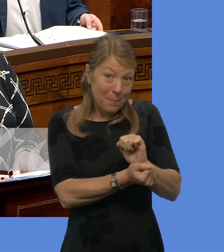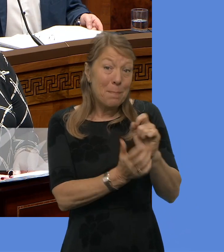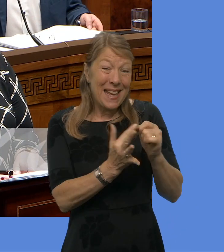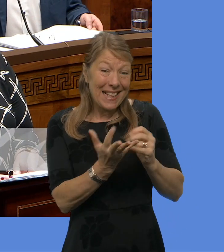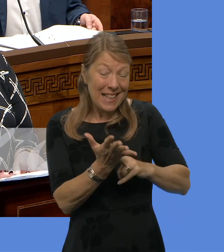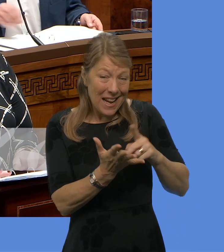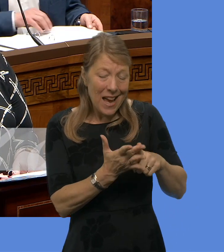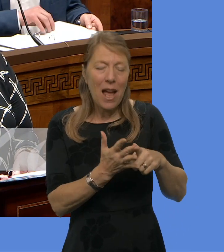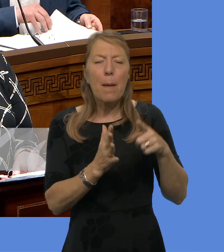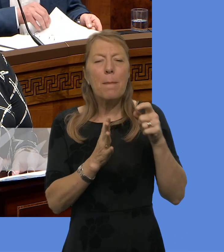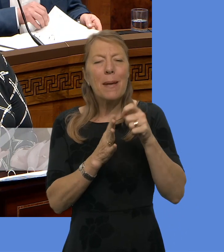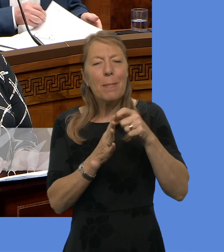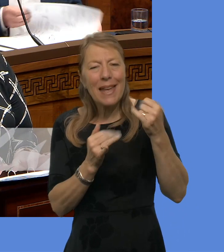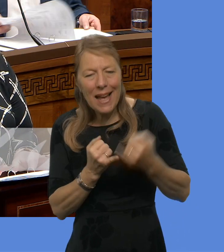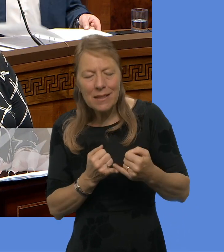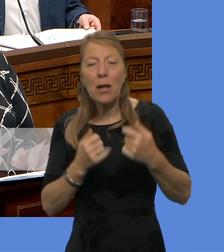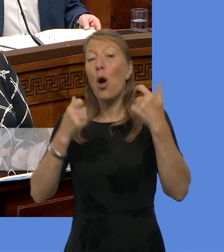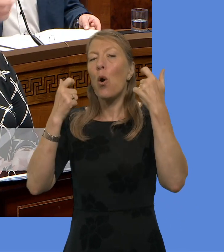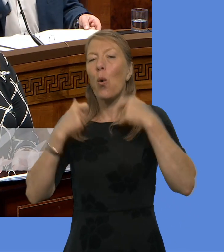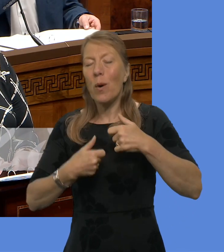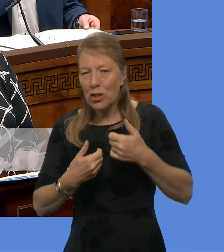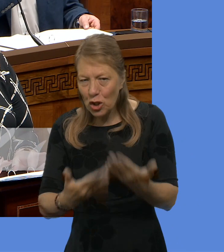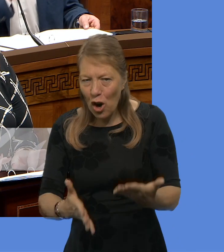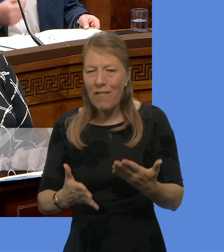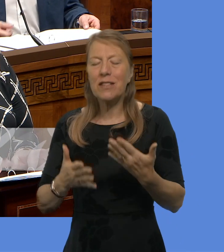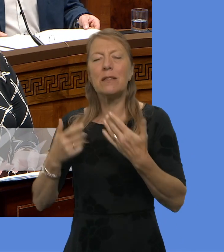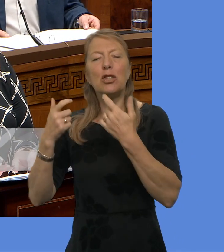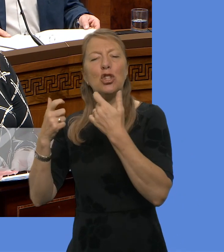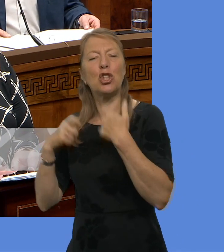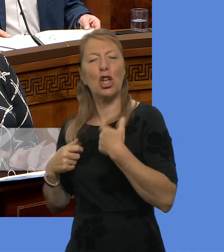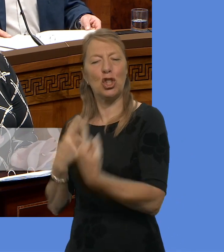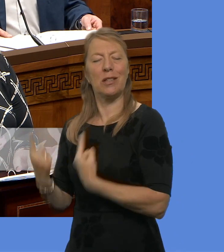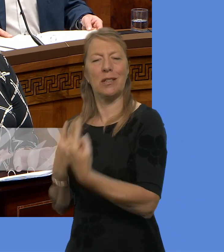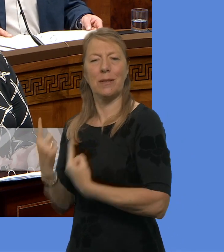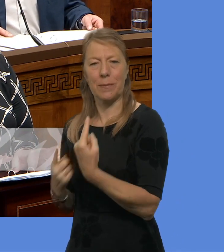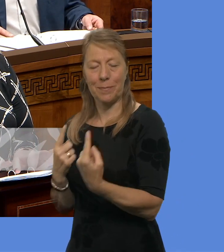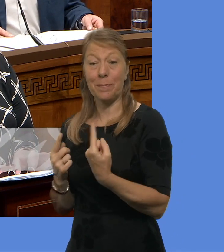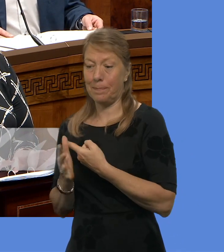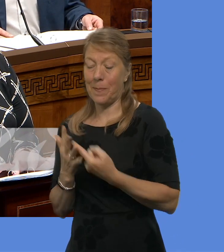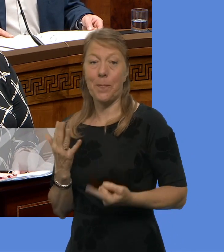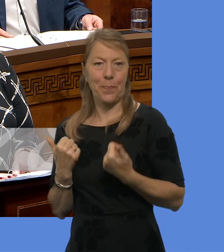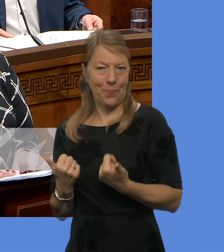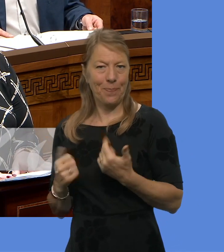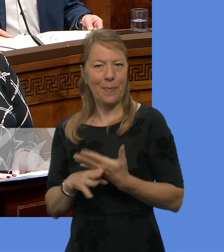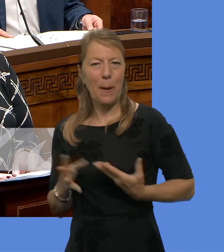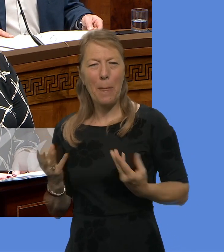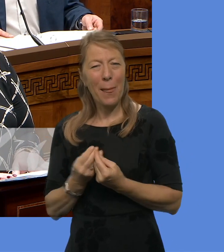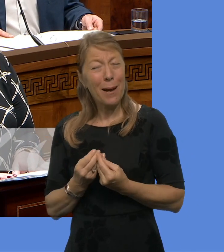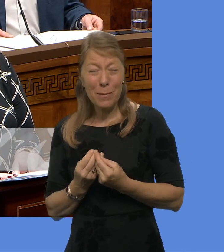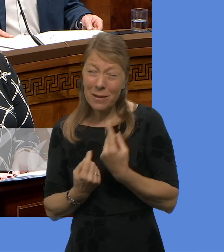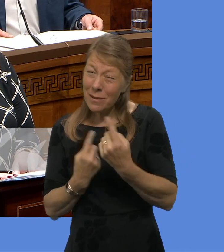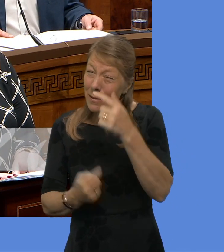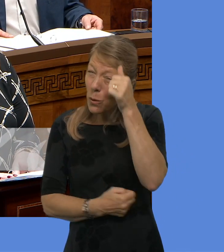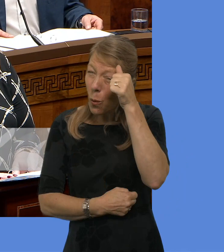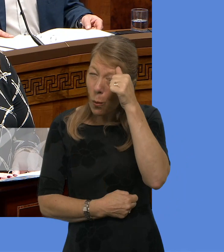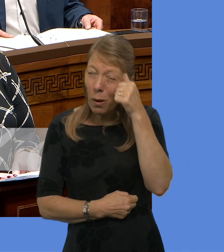Court Service and the Judiciary. However, all of that has been brought about in terms of being able to catch up after COVID and so on by people